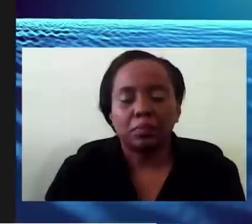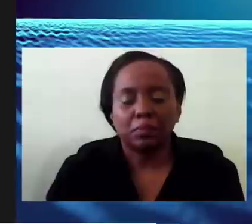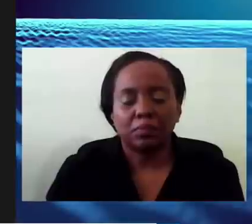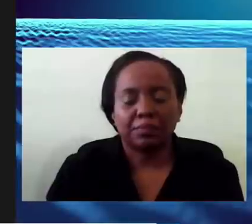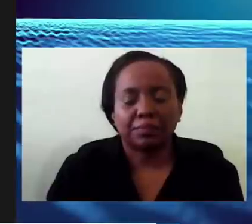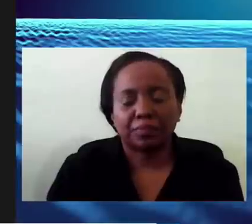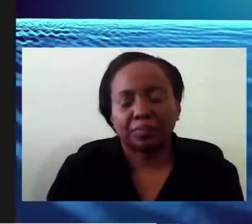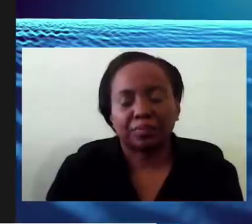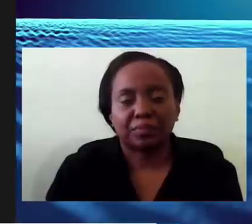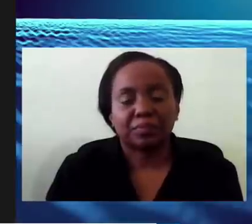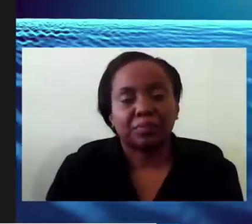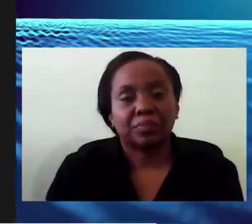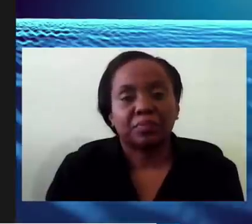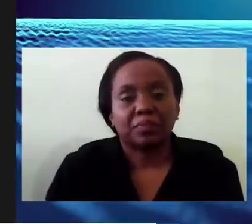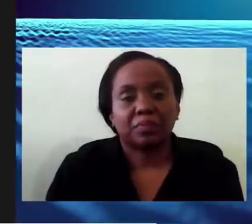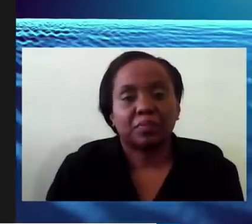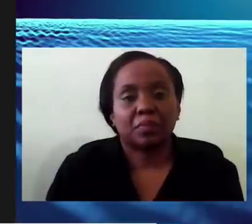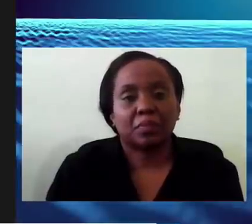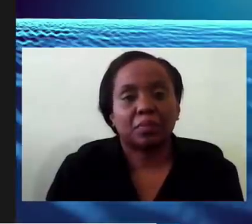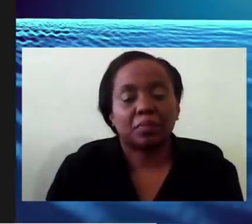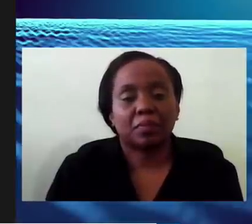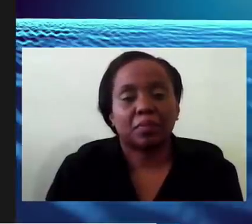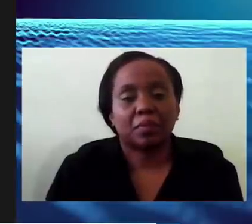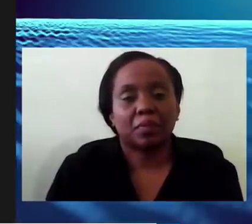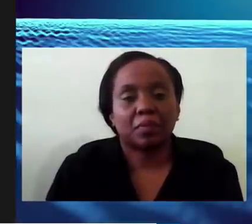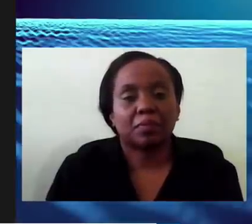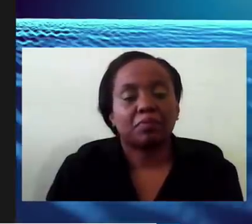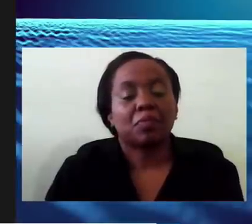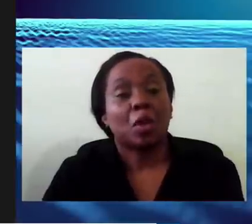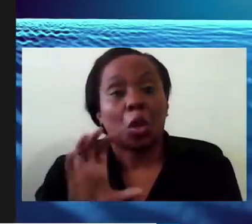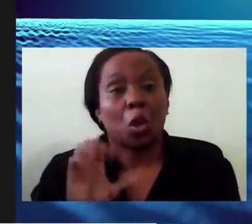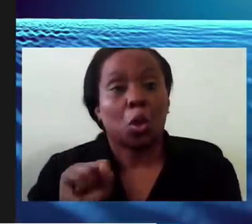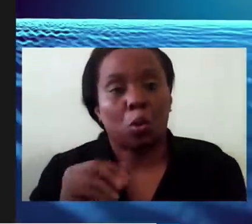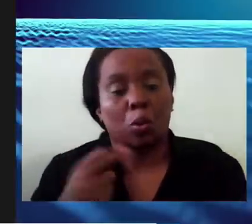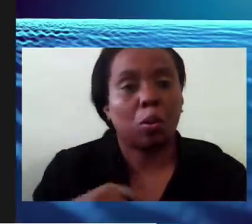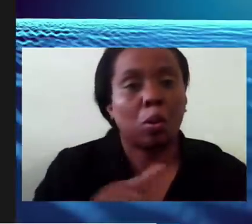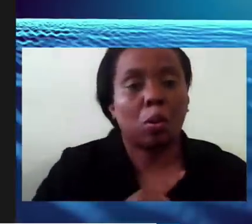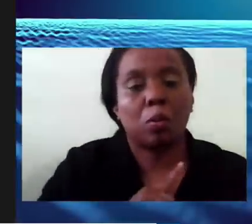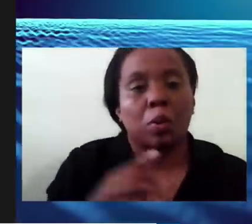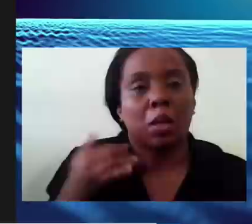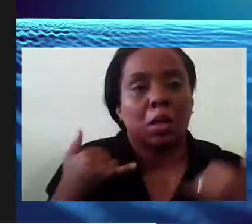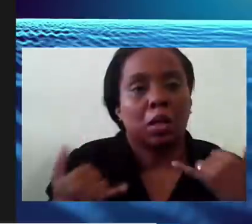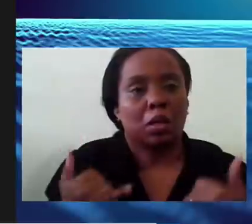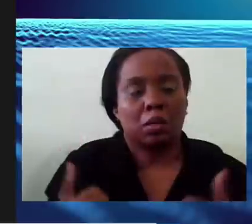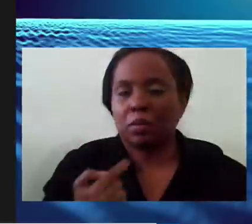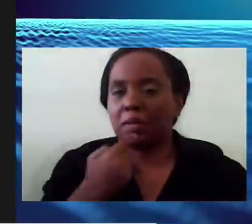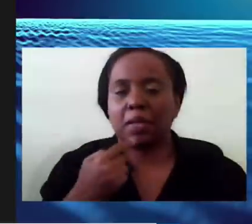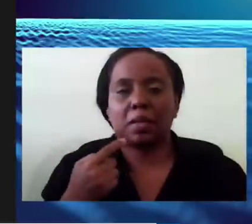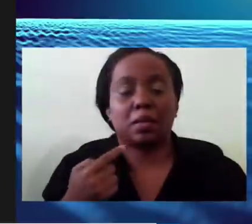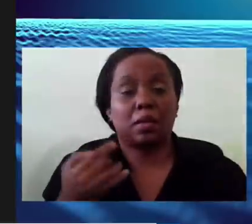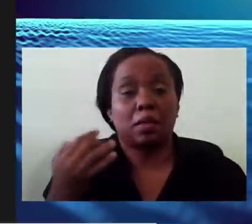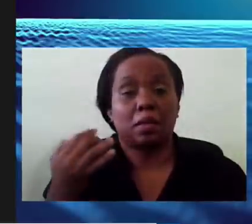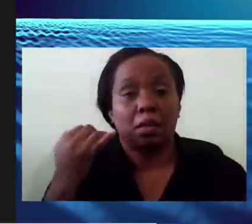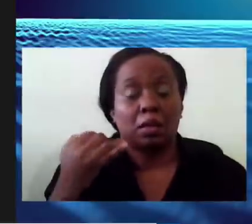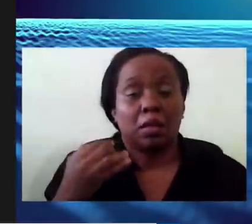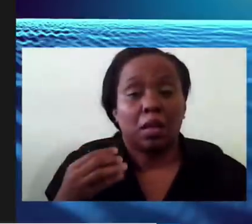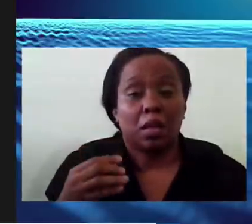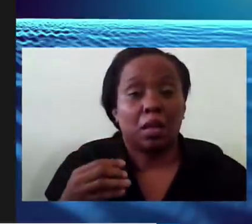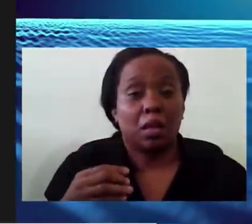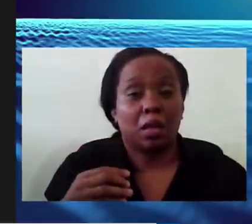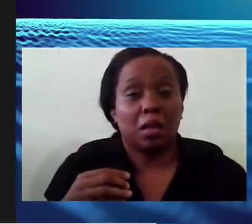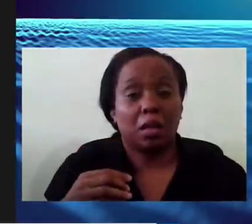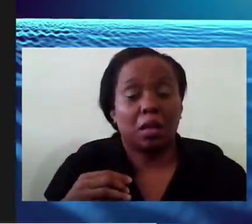In terms of the prognosis, we are seeing that the volcano continues to erupt, although the